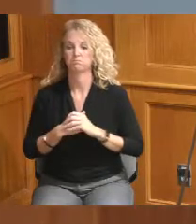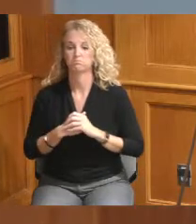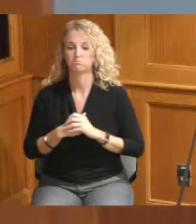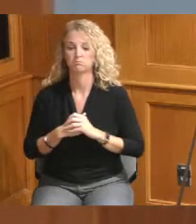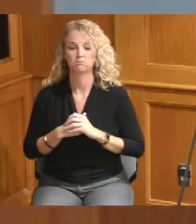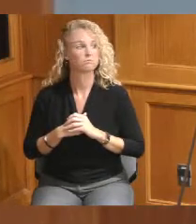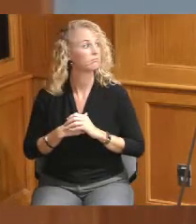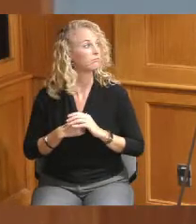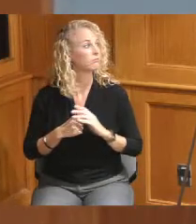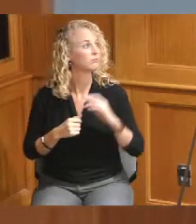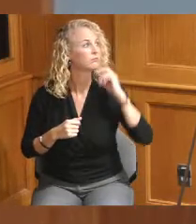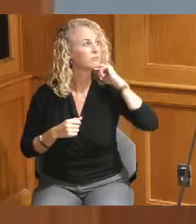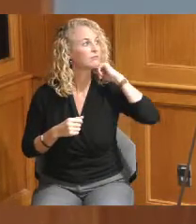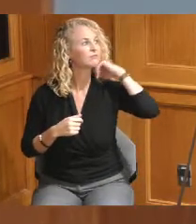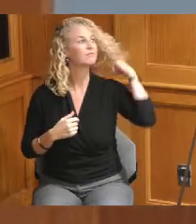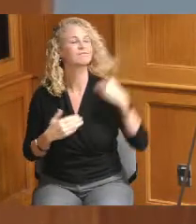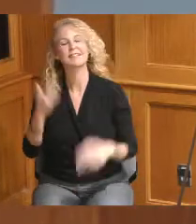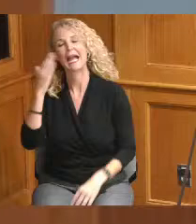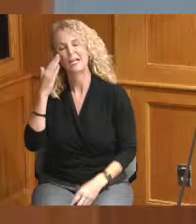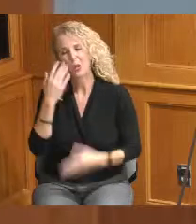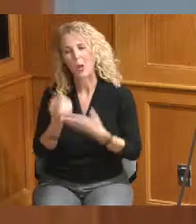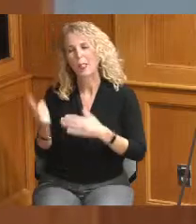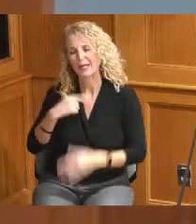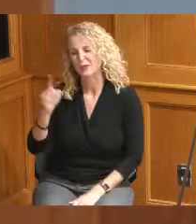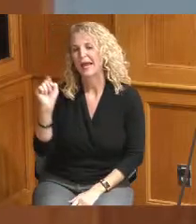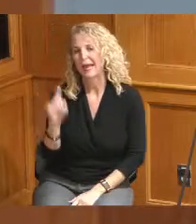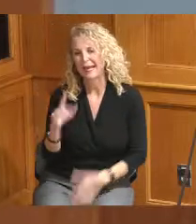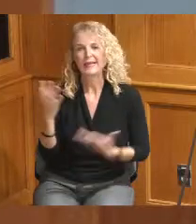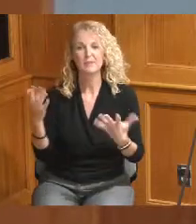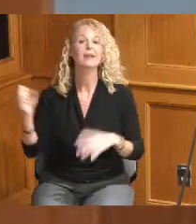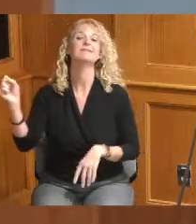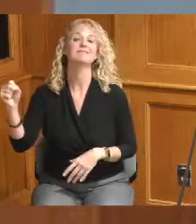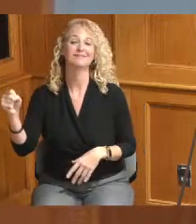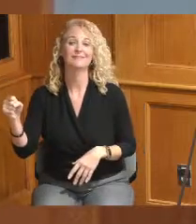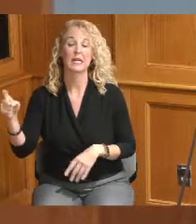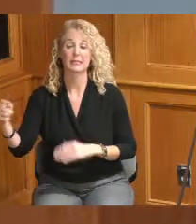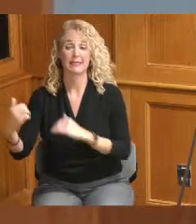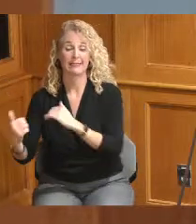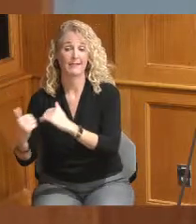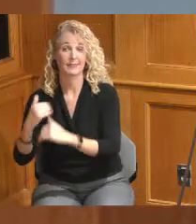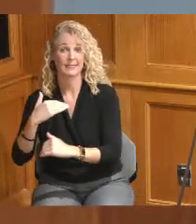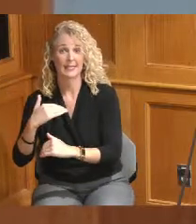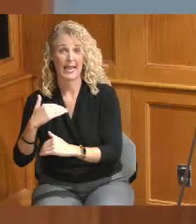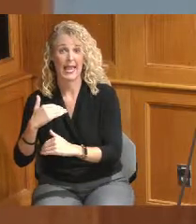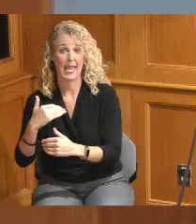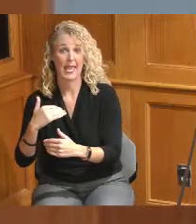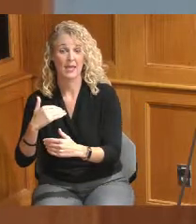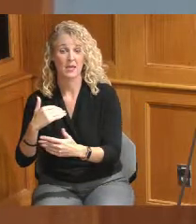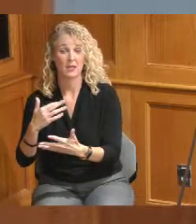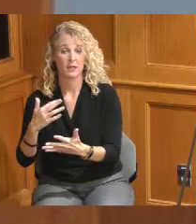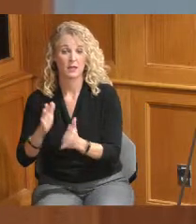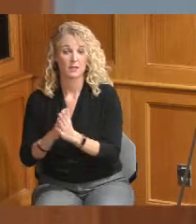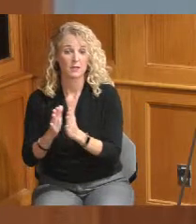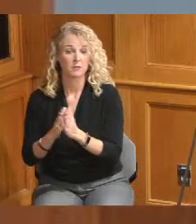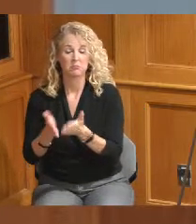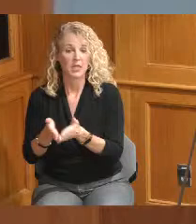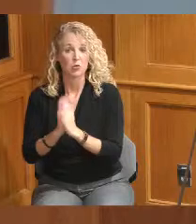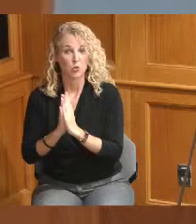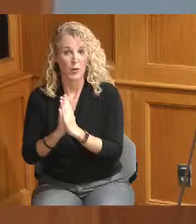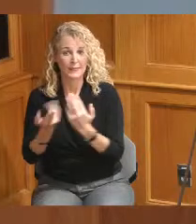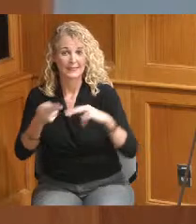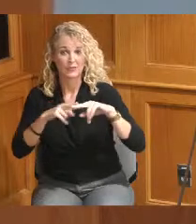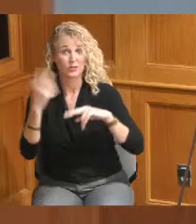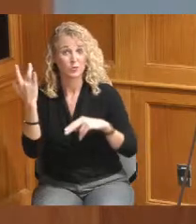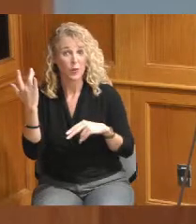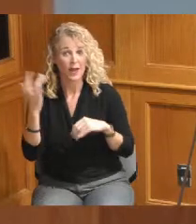The You said it IBI the has last time, but- yes, and they submitted in the packet a overall request for the increase.